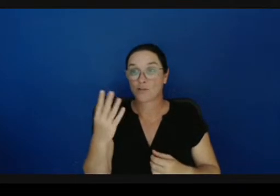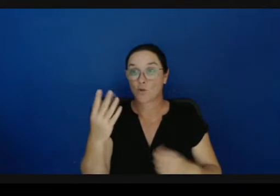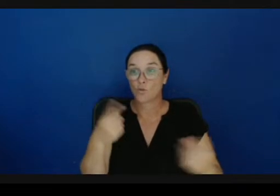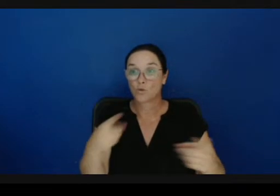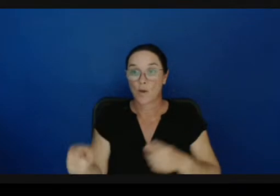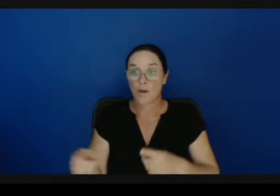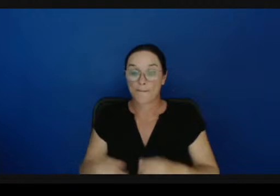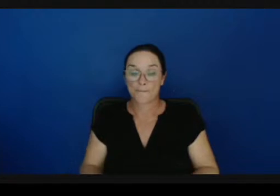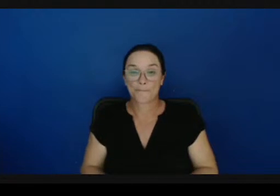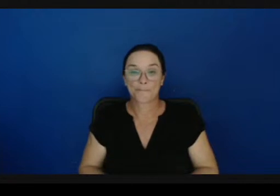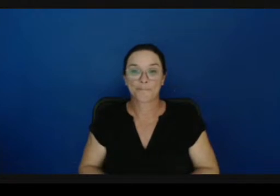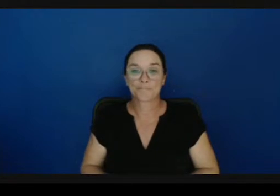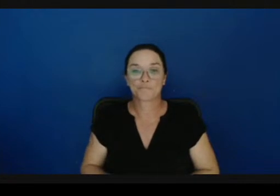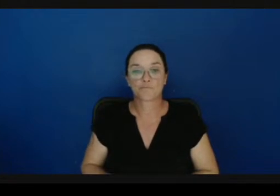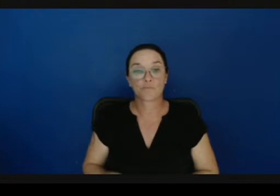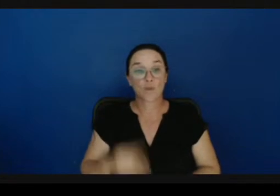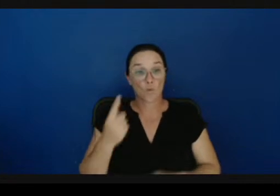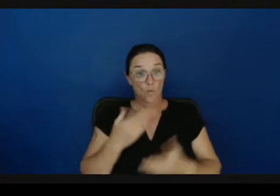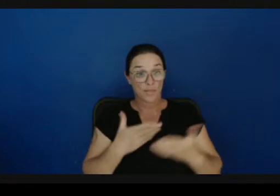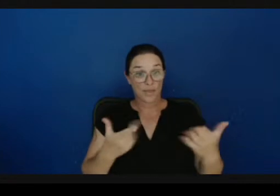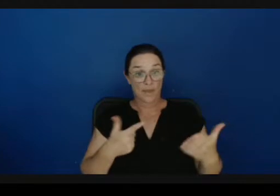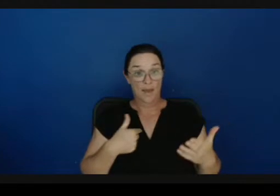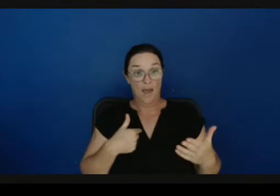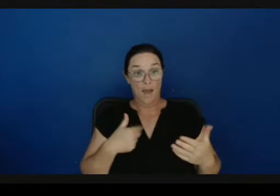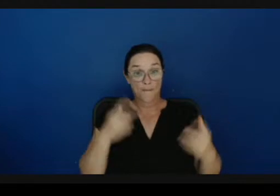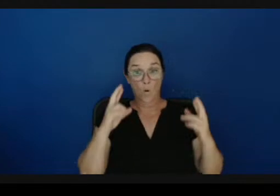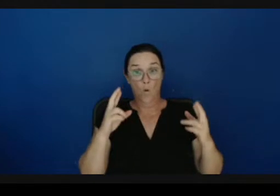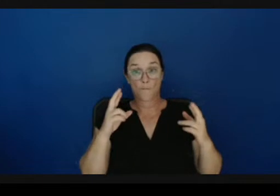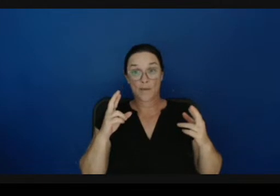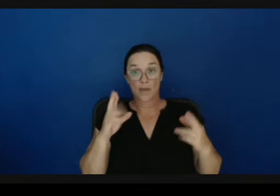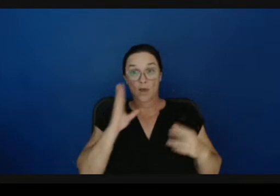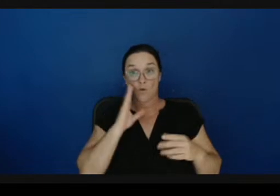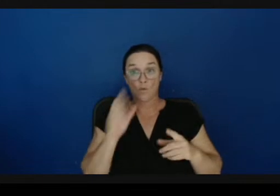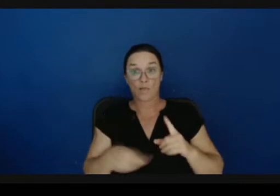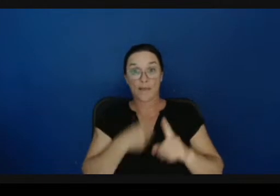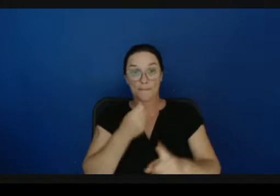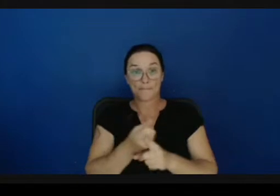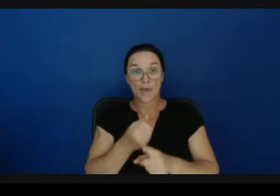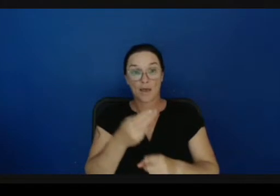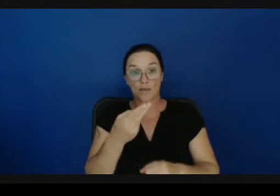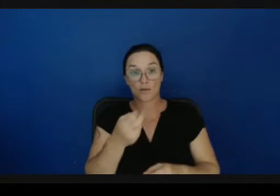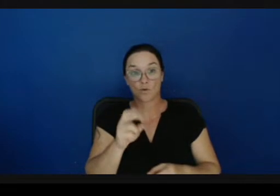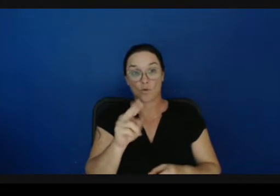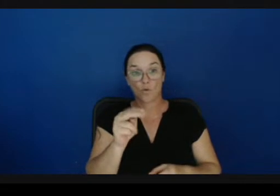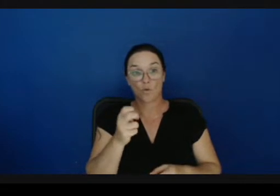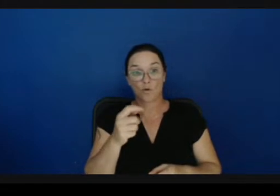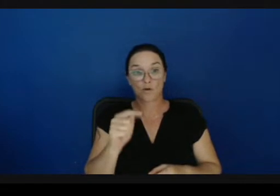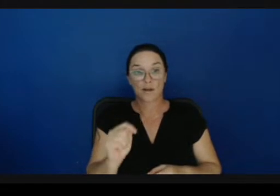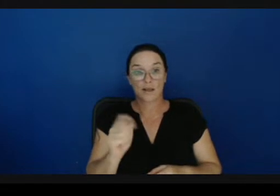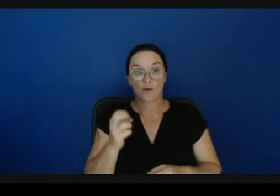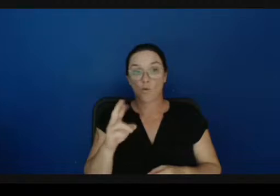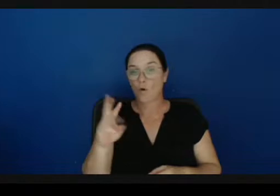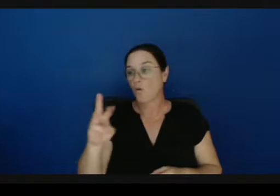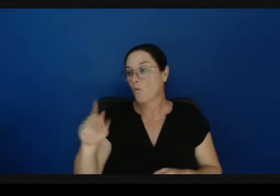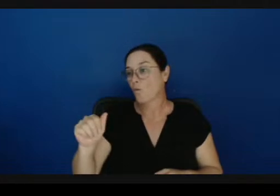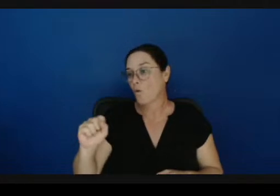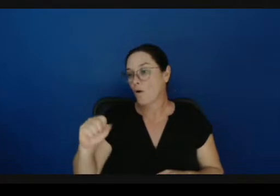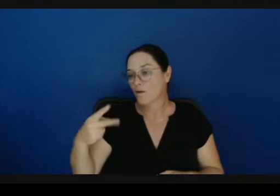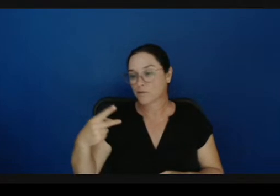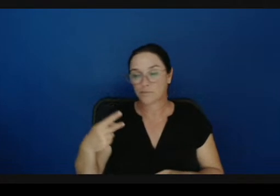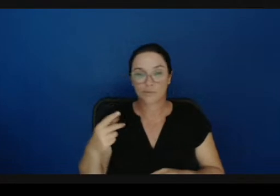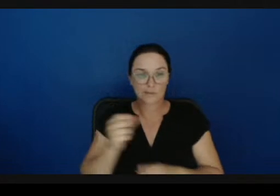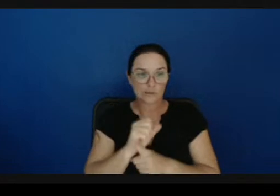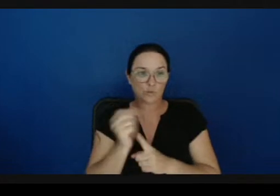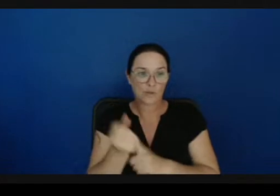I'm hoping with that new walkway is it impacts the hornet situation or the wasps or whatever they are out there. For the